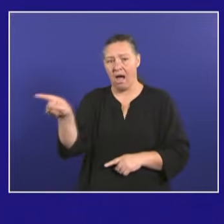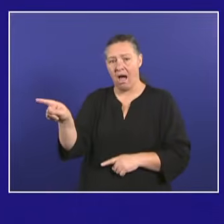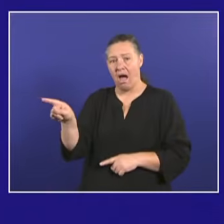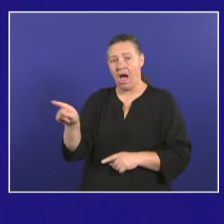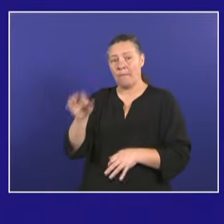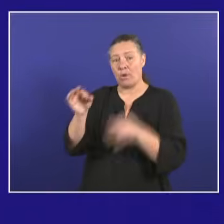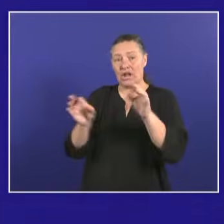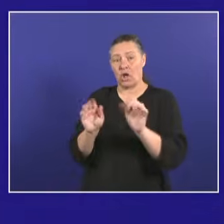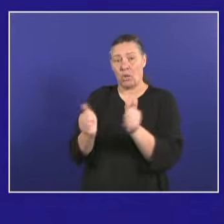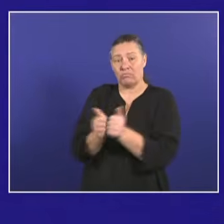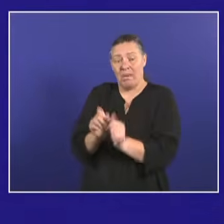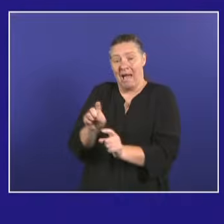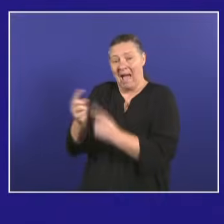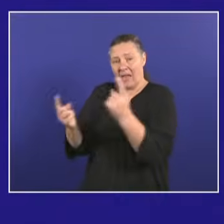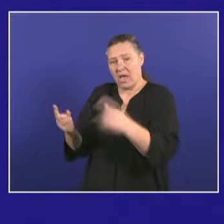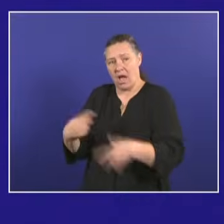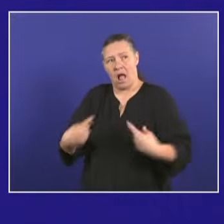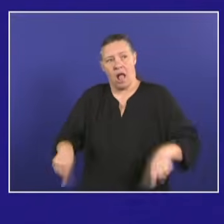of.